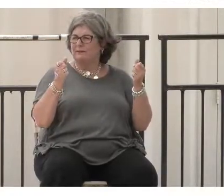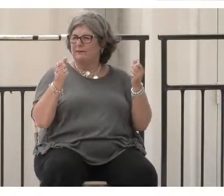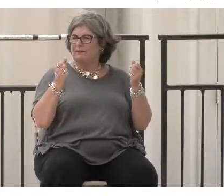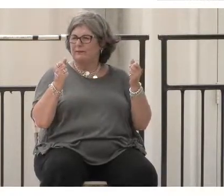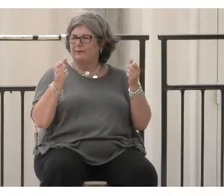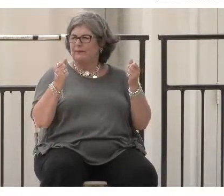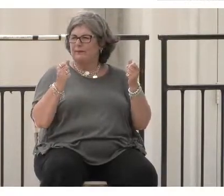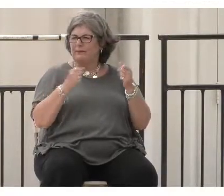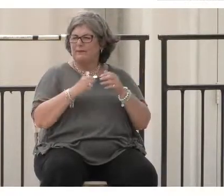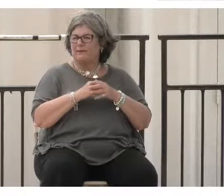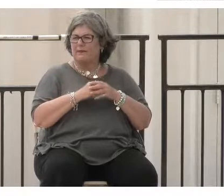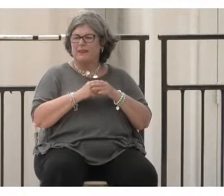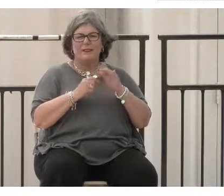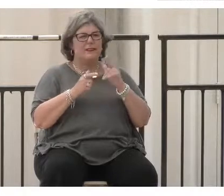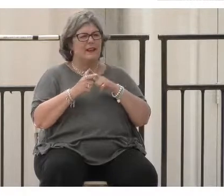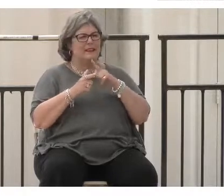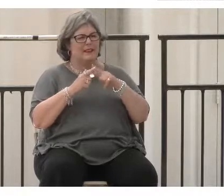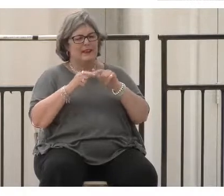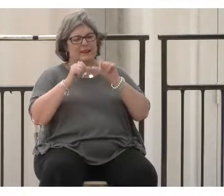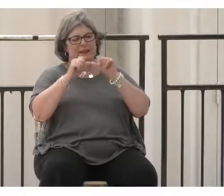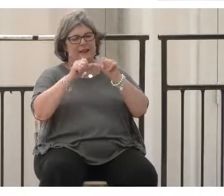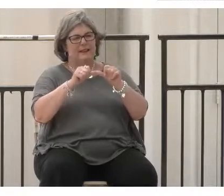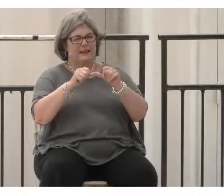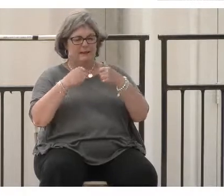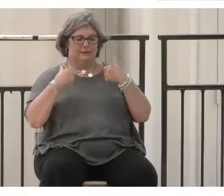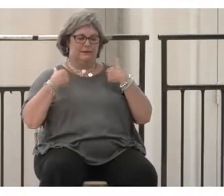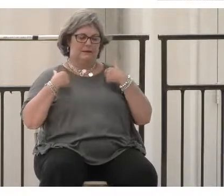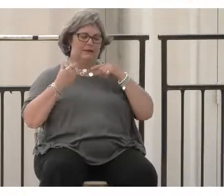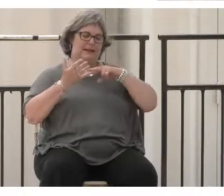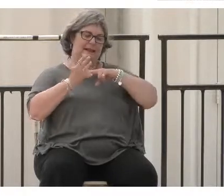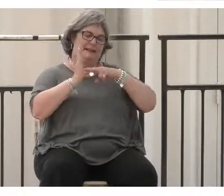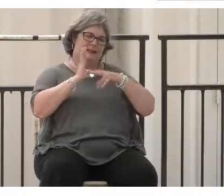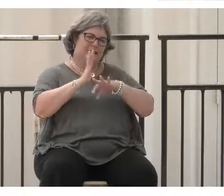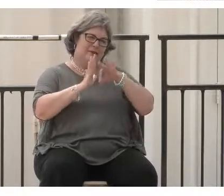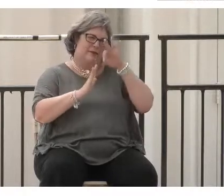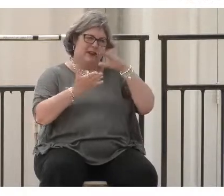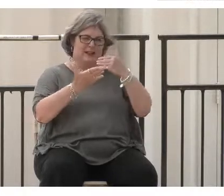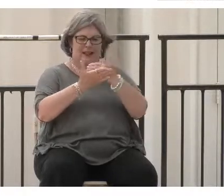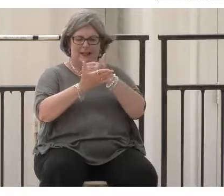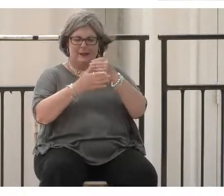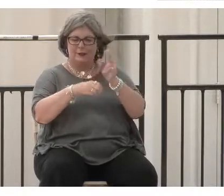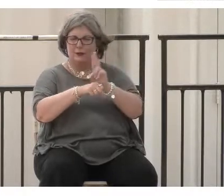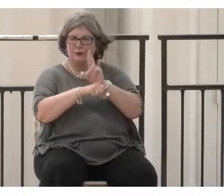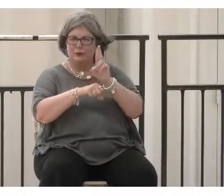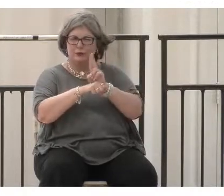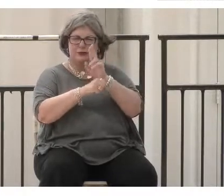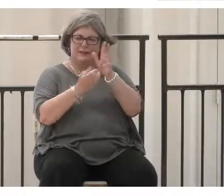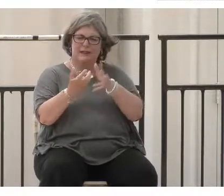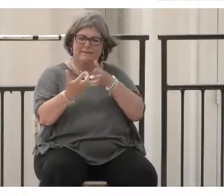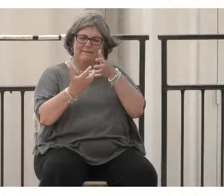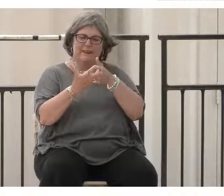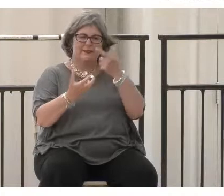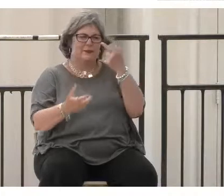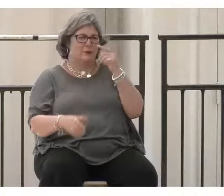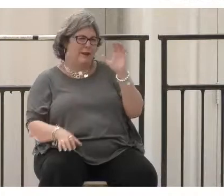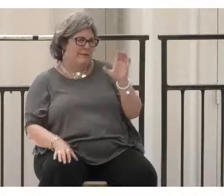they can actually carry on working either as they intended or find a completely new use that fits the 21st